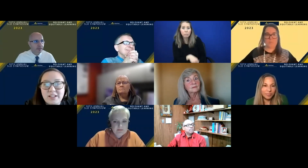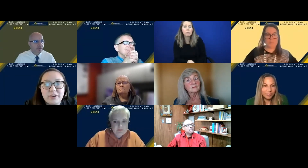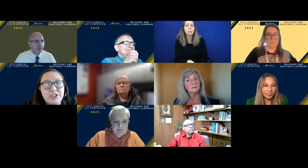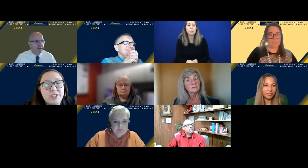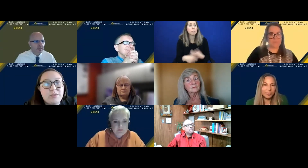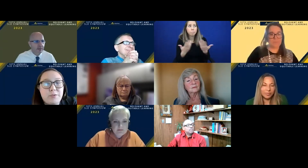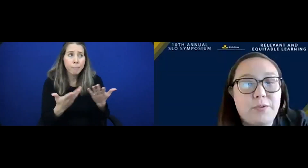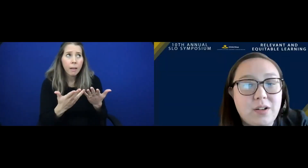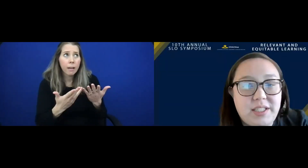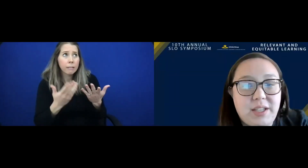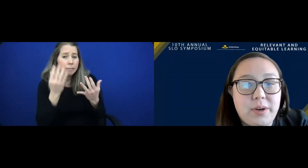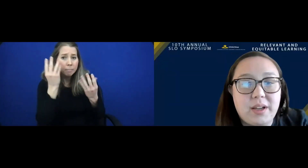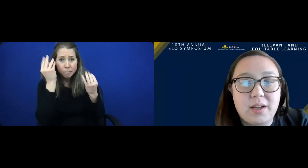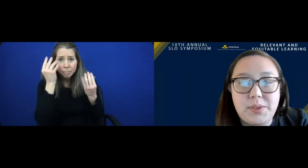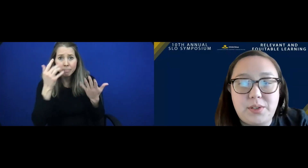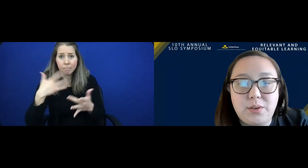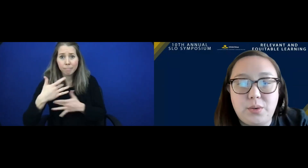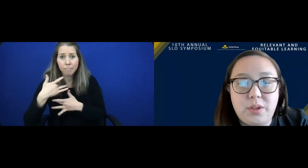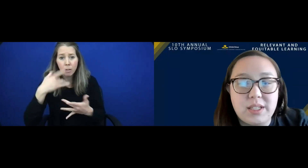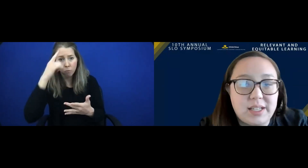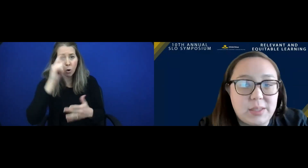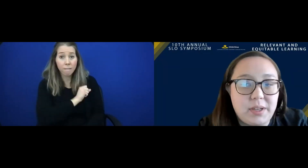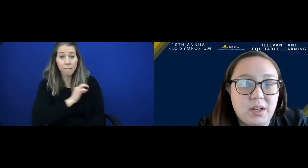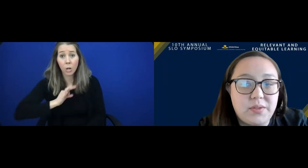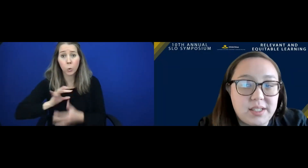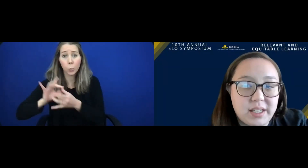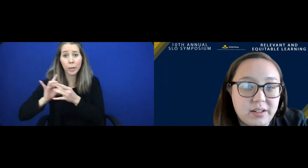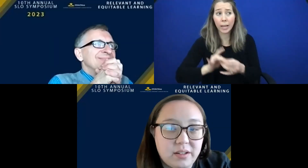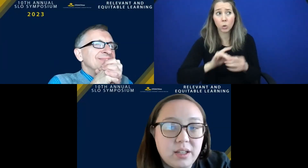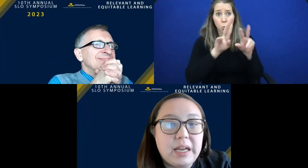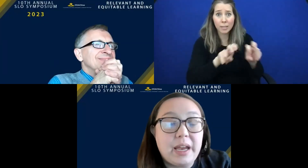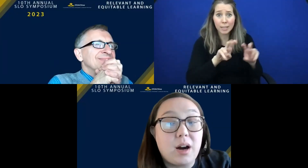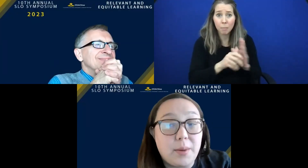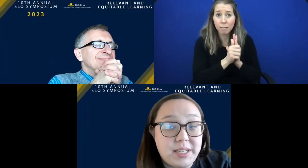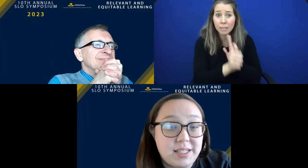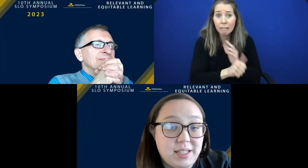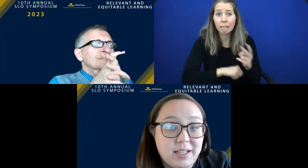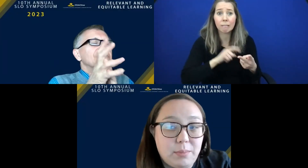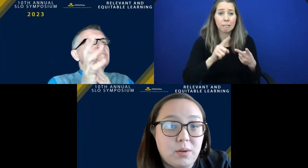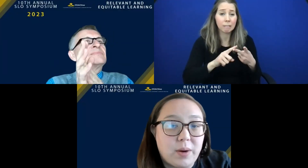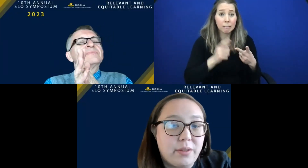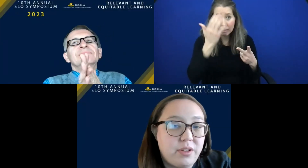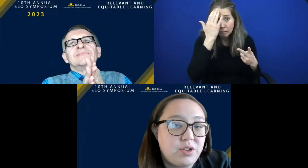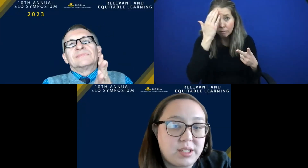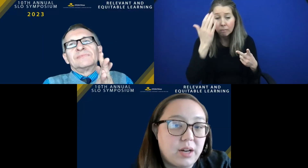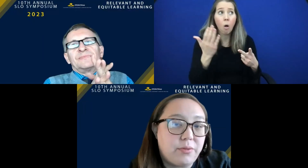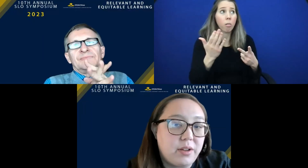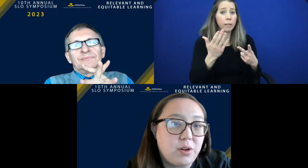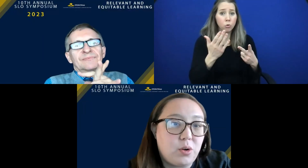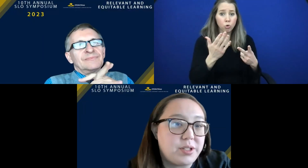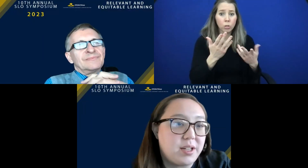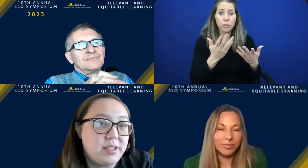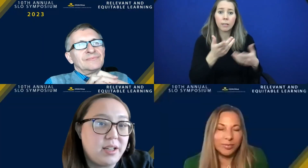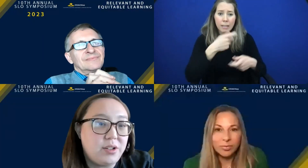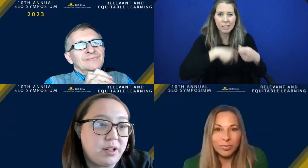the considerations for faculty when it comes to the assessment of skill and competency attainment rather than just covering